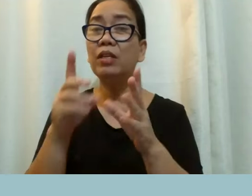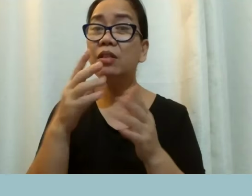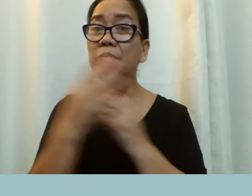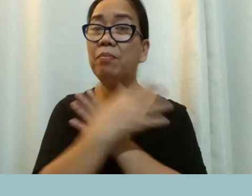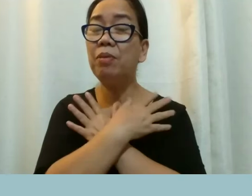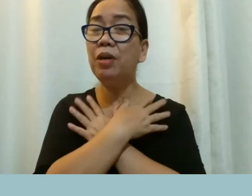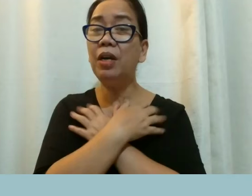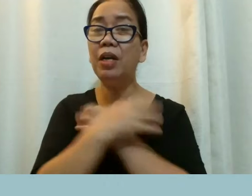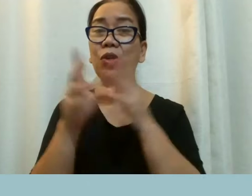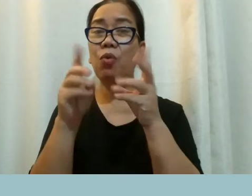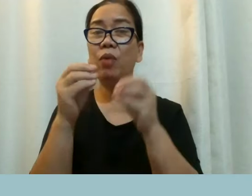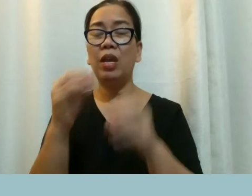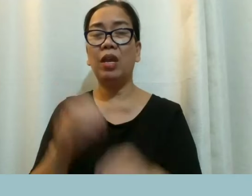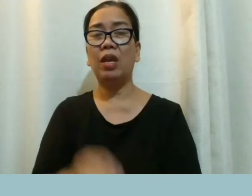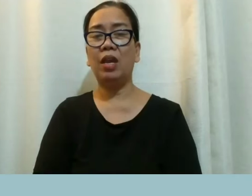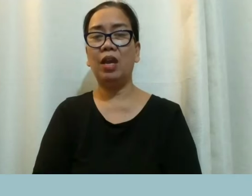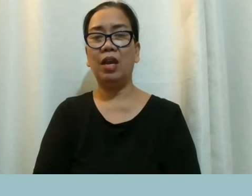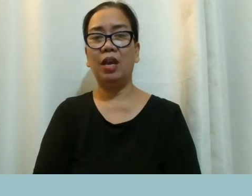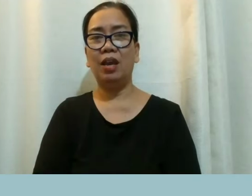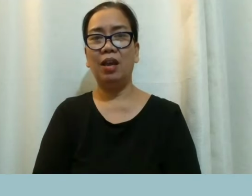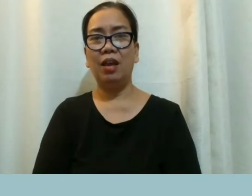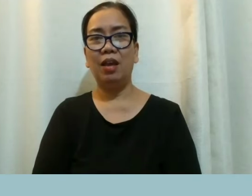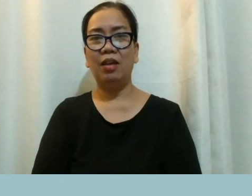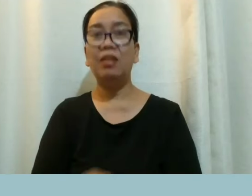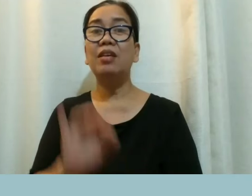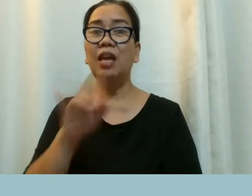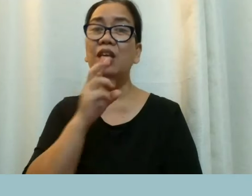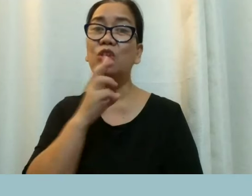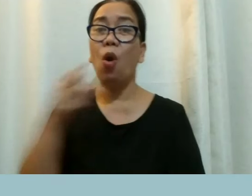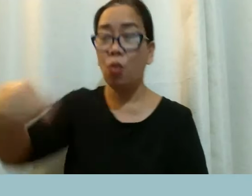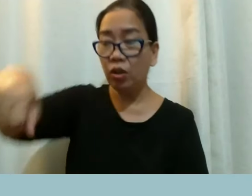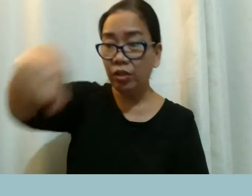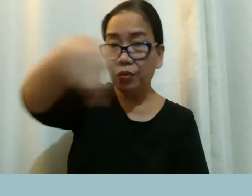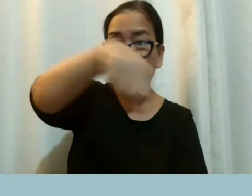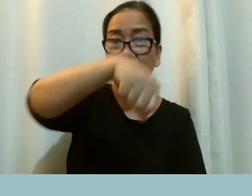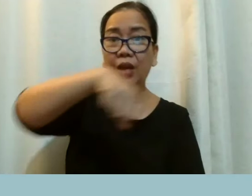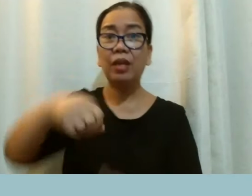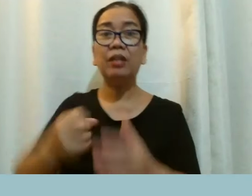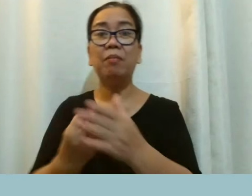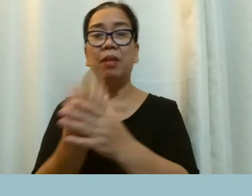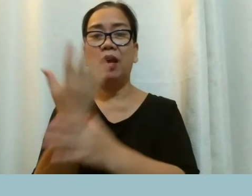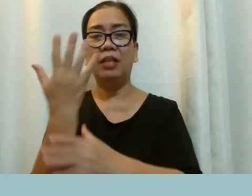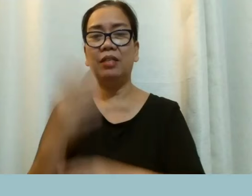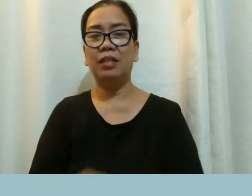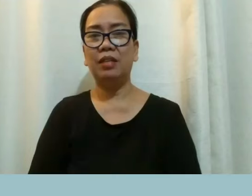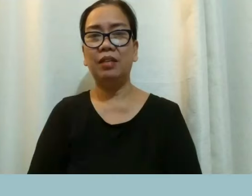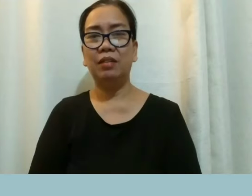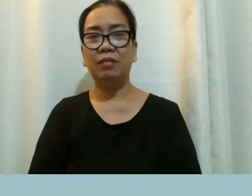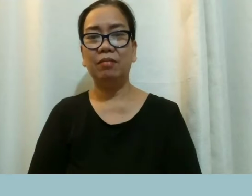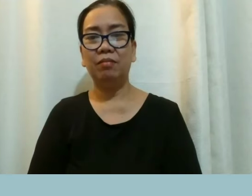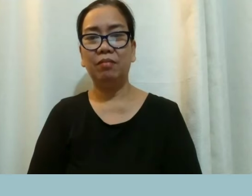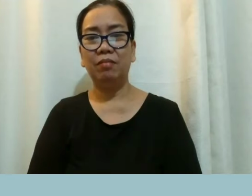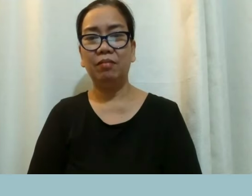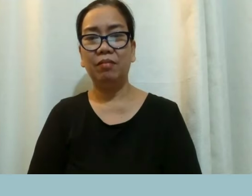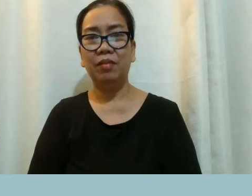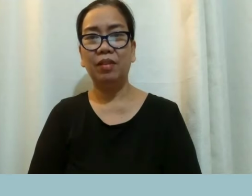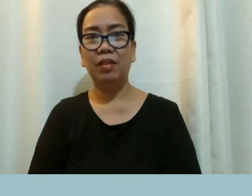What is the bird doing? Yes, watering the plants.